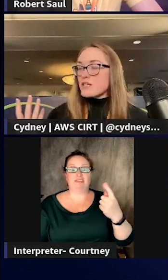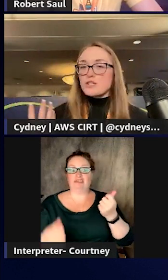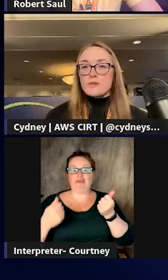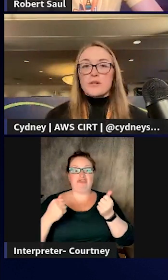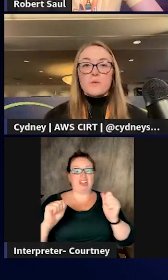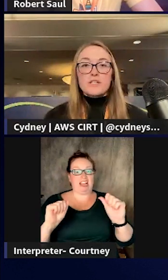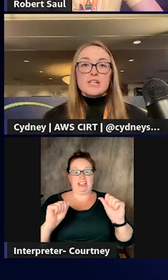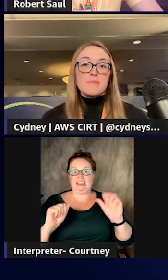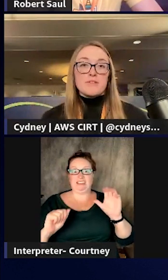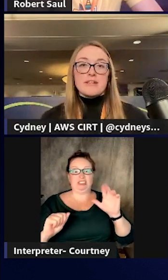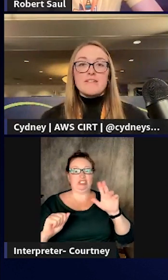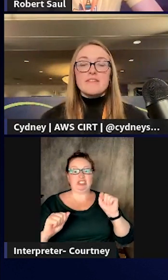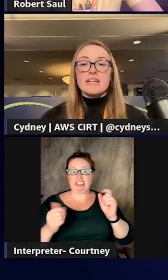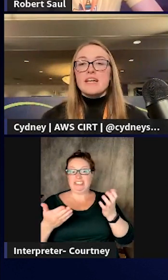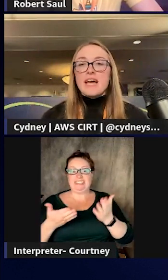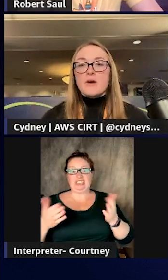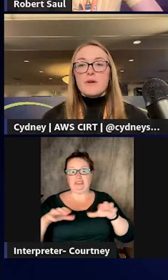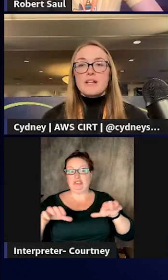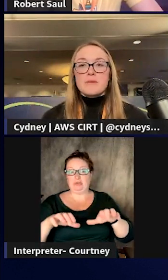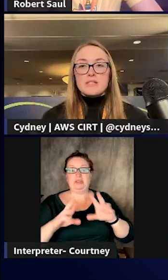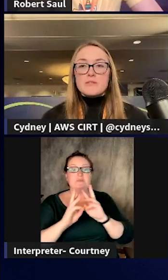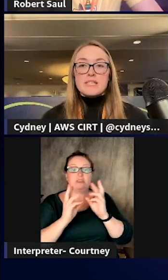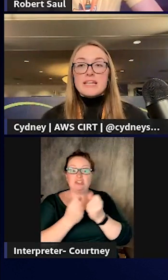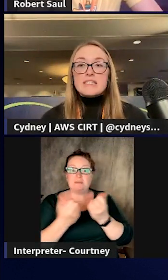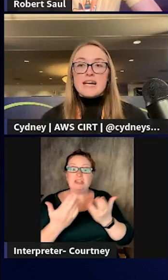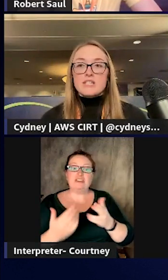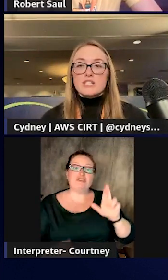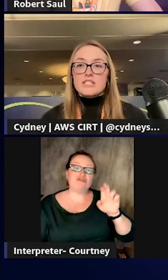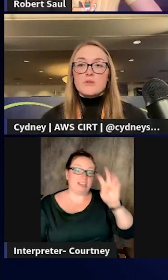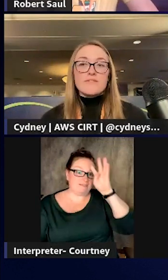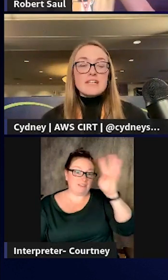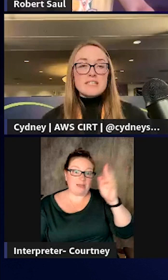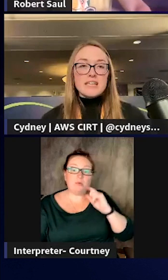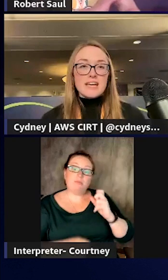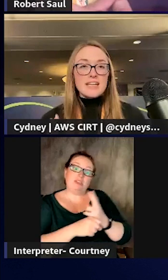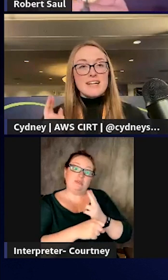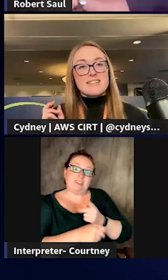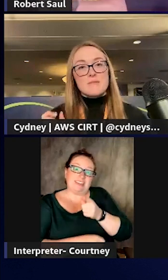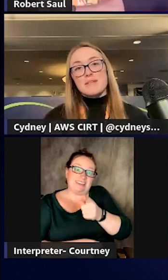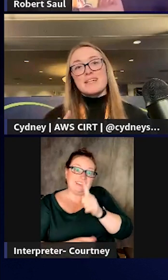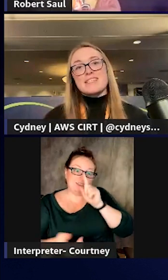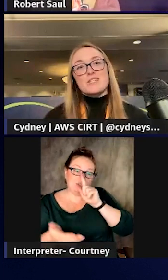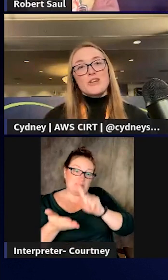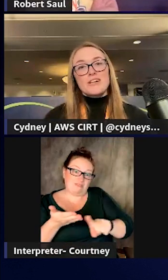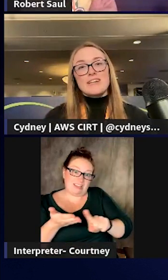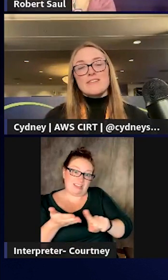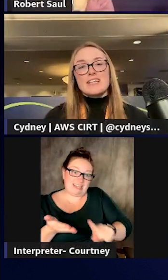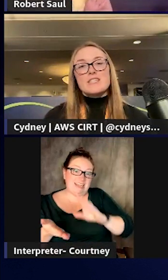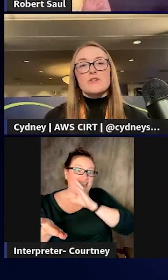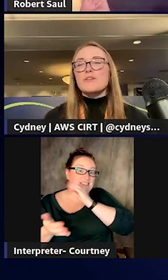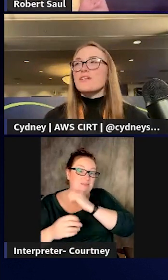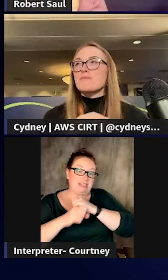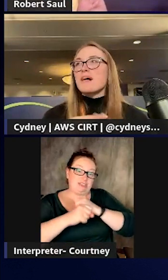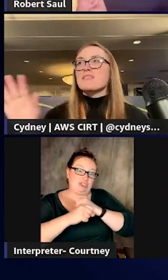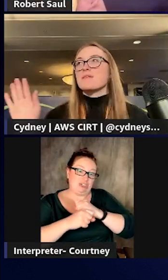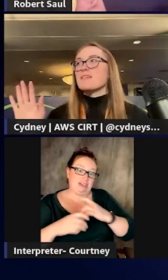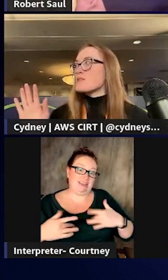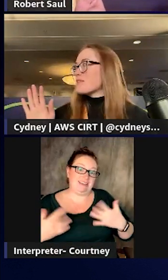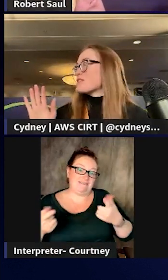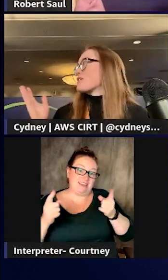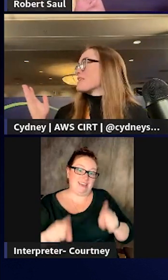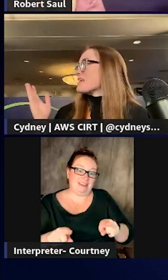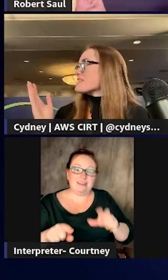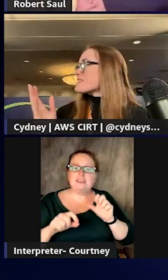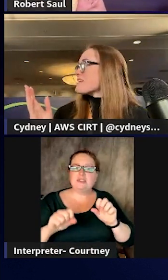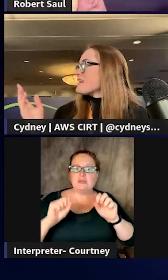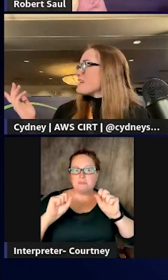is here doing a workshop at reInvent, and we're going to be using this actually to investigate a simulated security event. So there's possibilities of